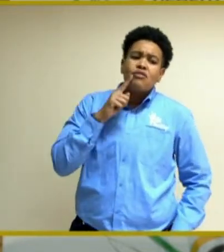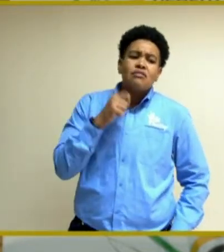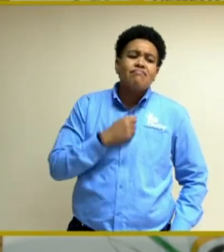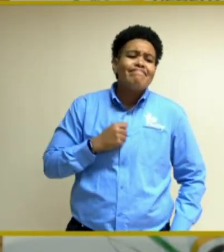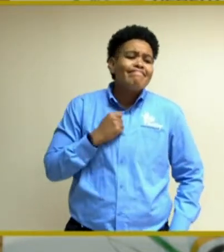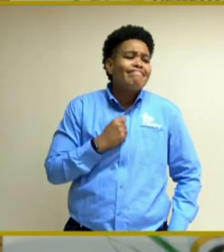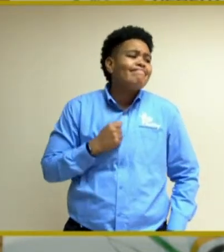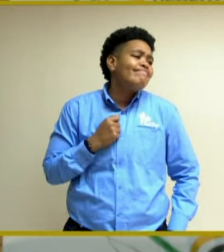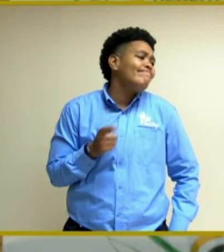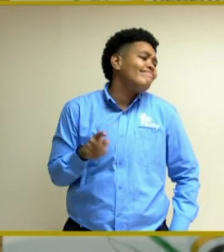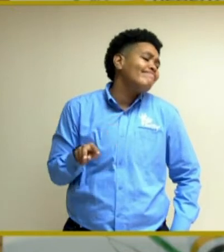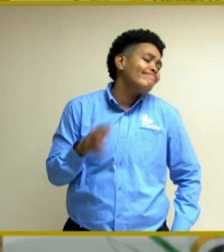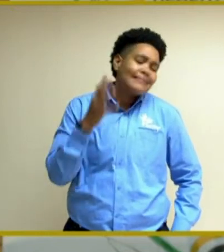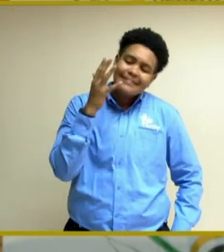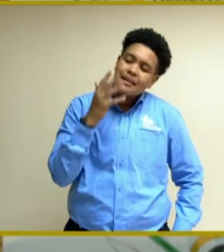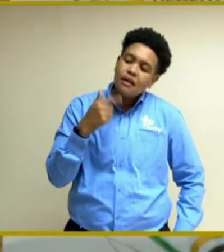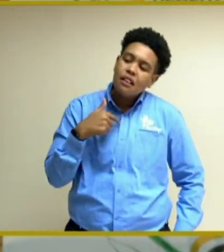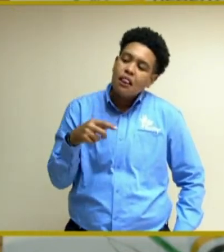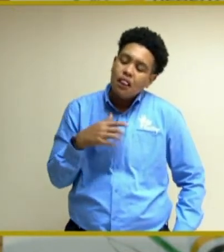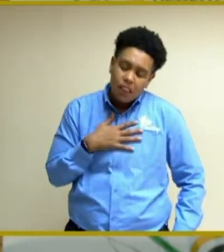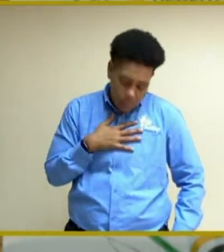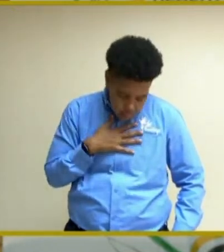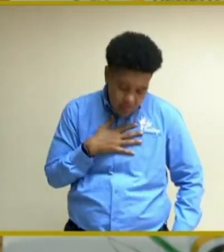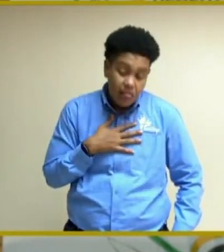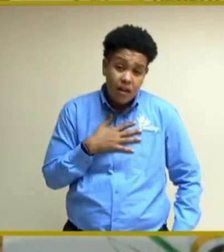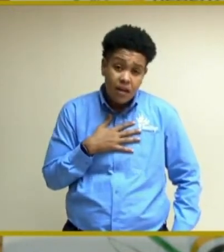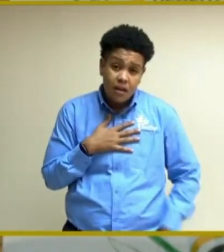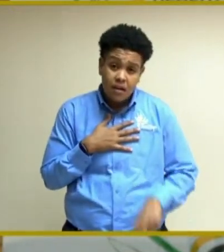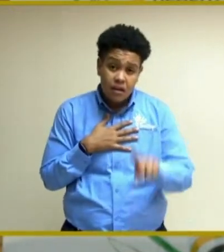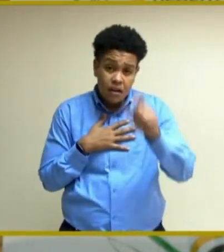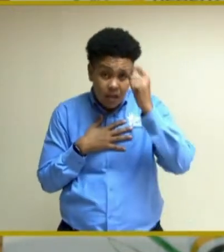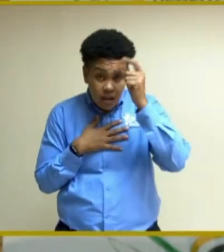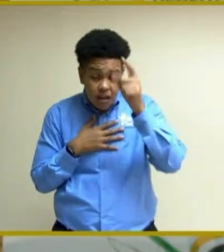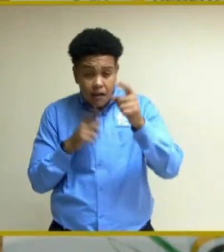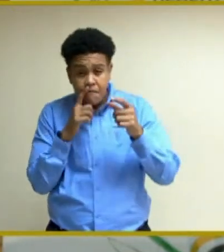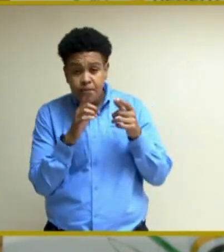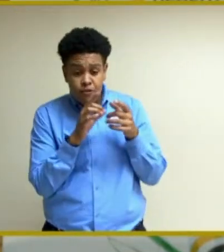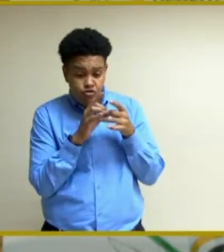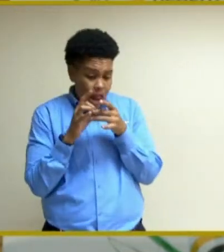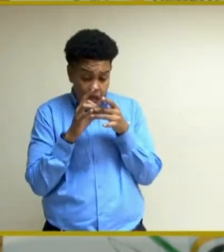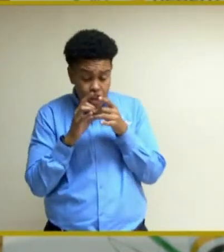It's sad. It's unfortunate. But the